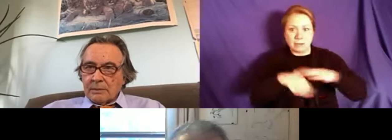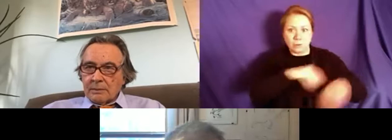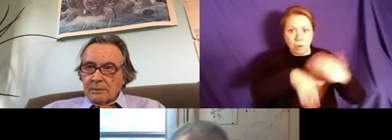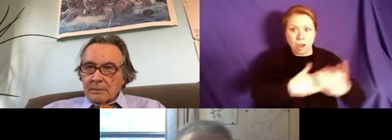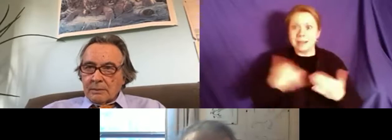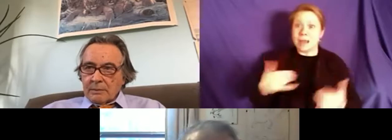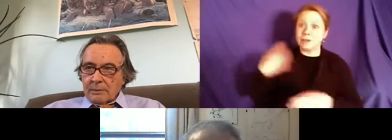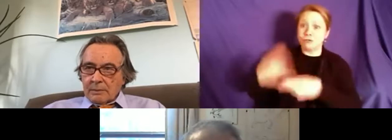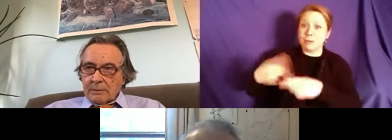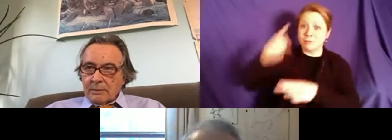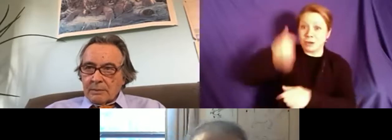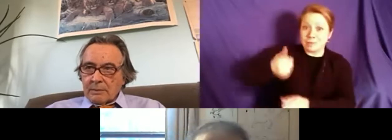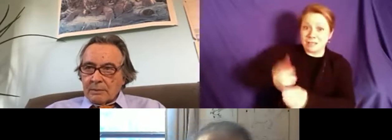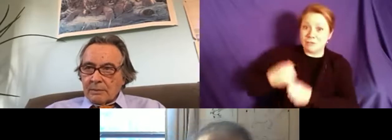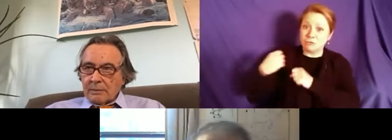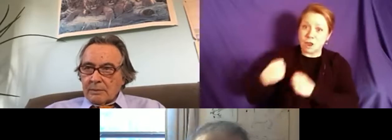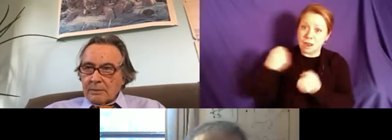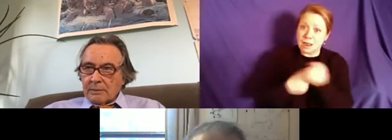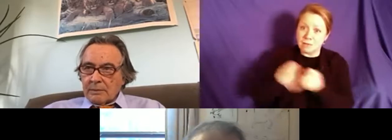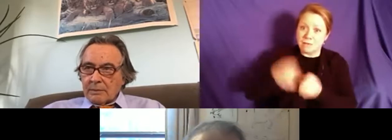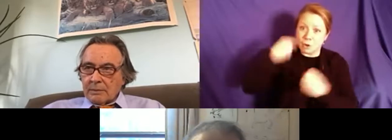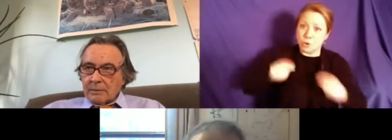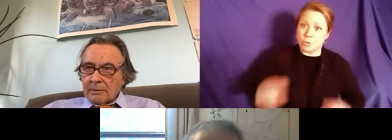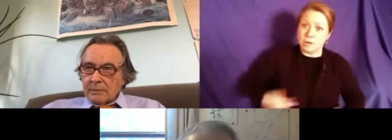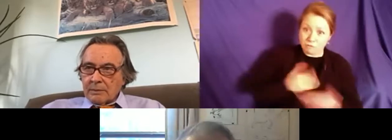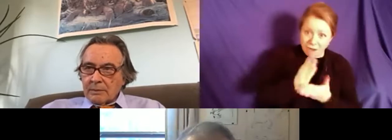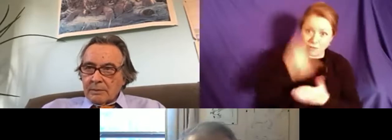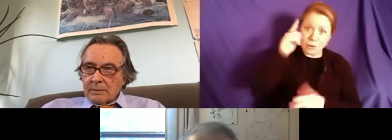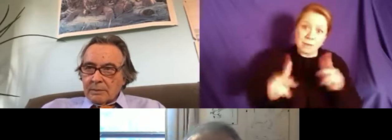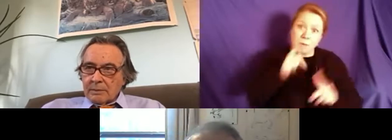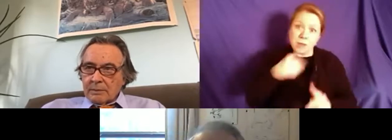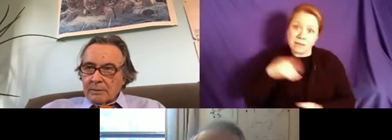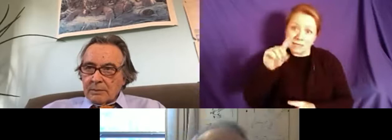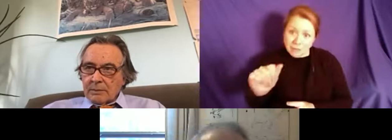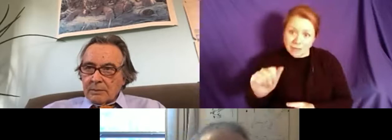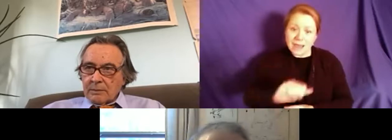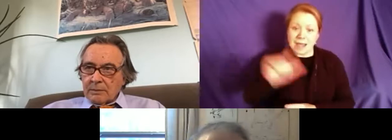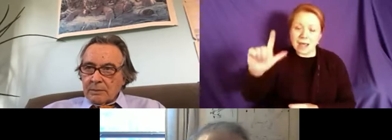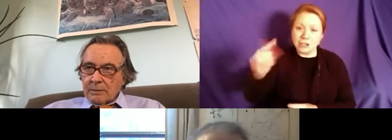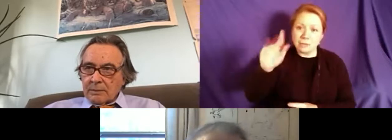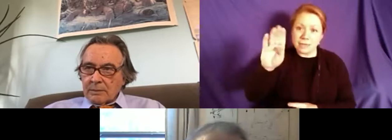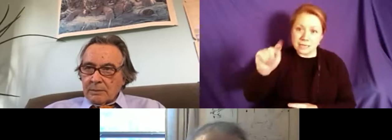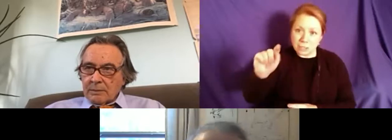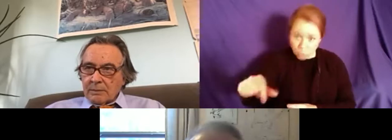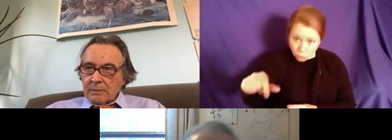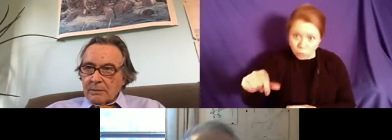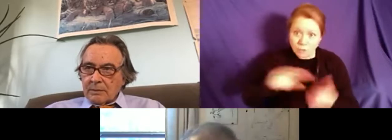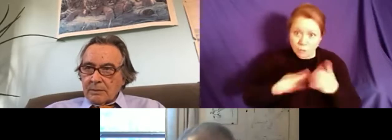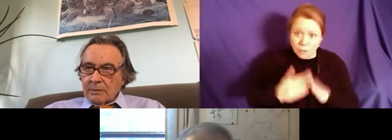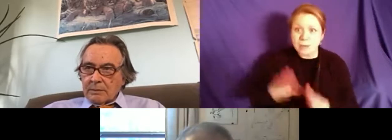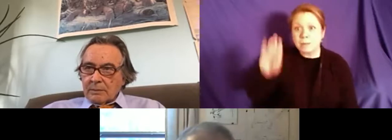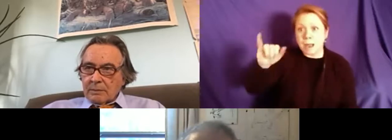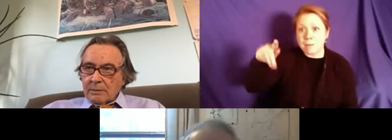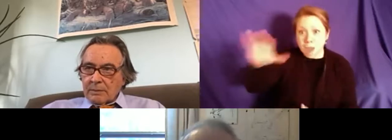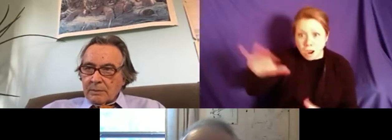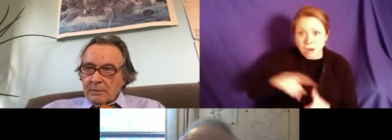reputation for himself as a strong advocate for human rights for people with disabilities, LGBTQ community, the BIPOC